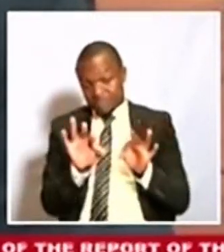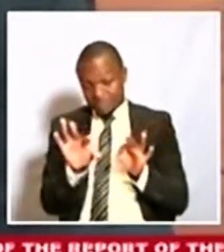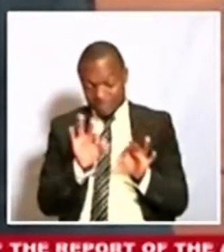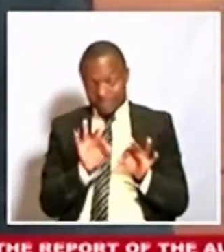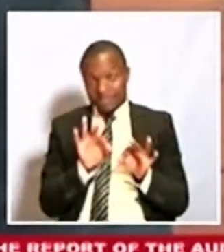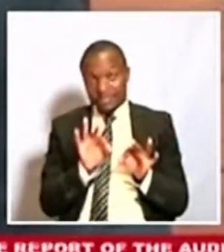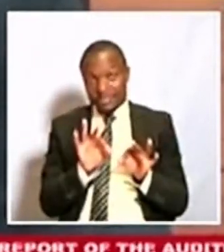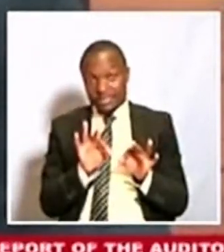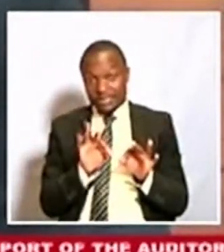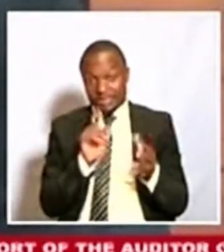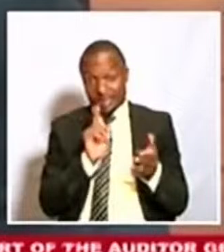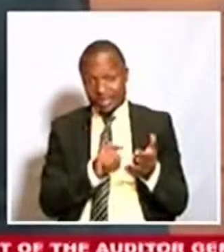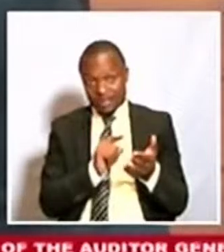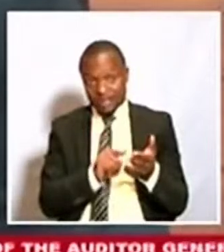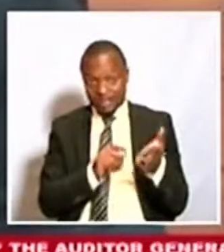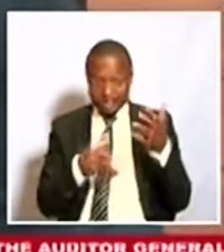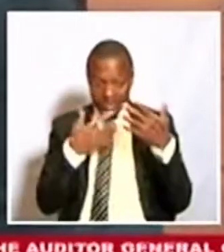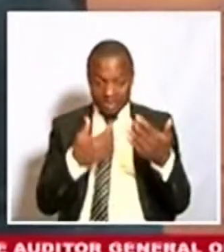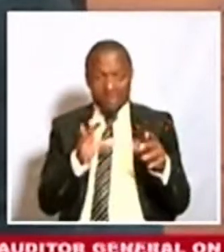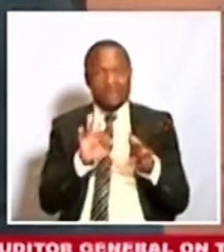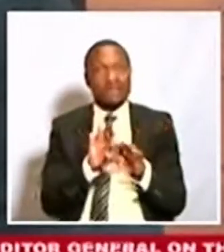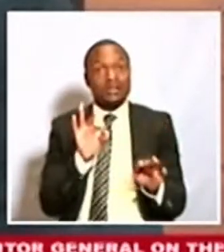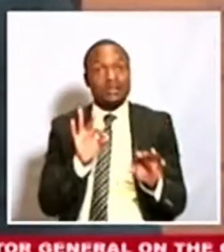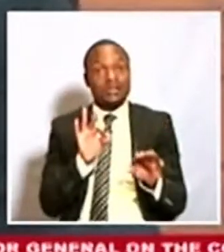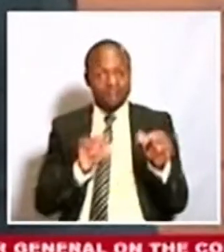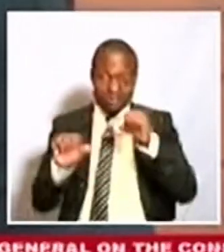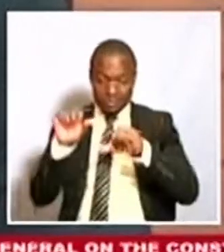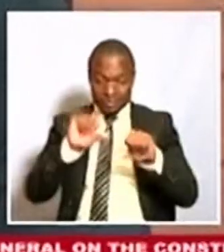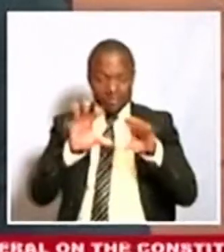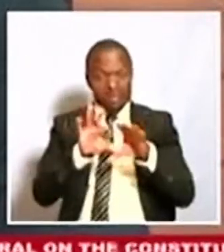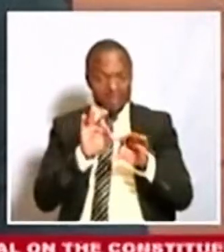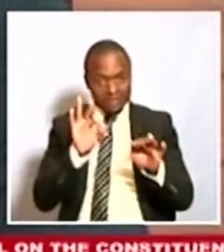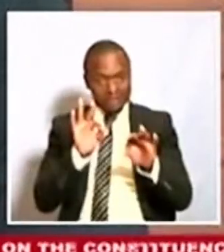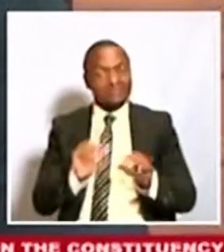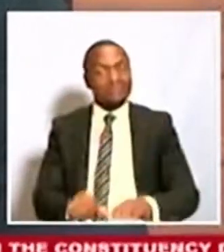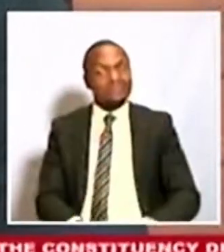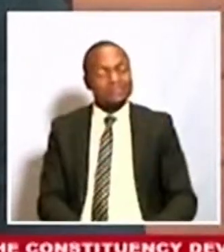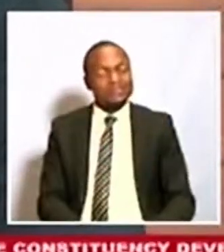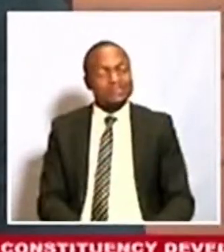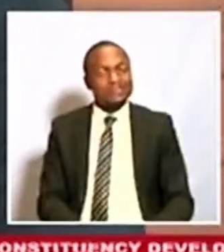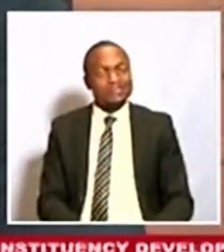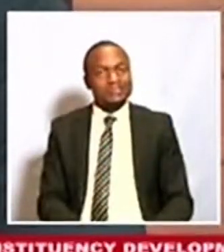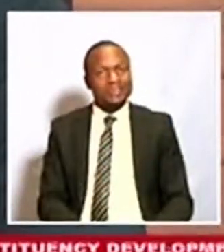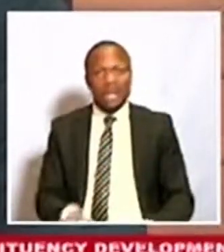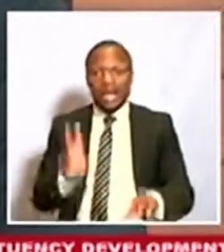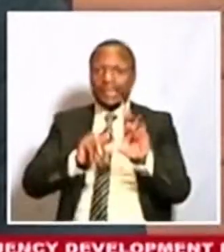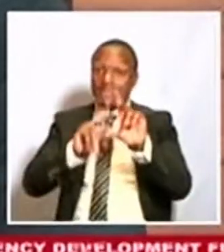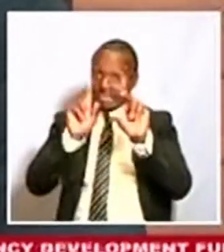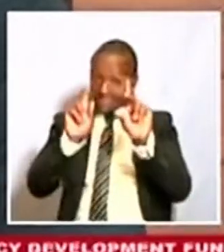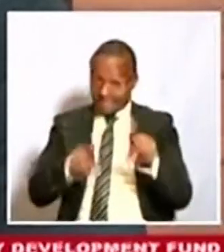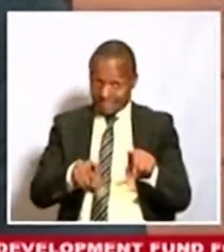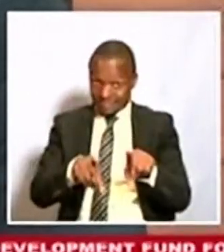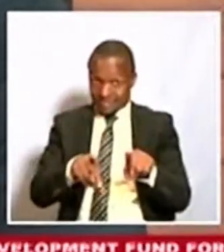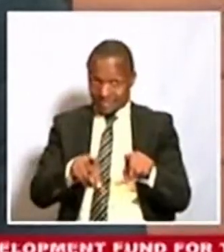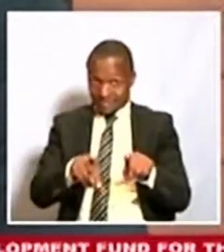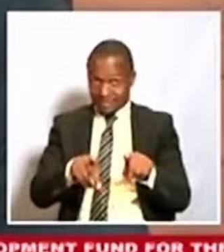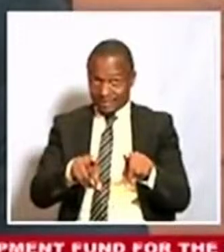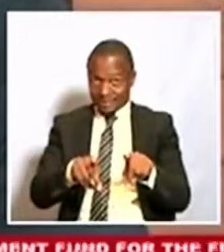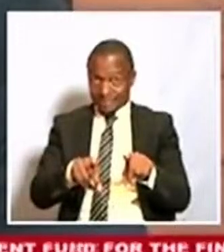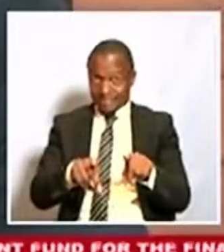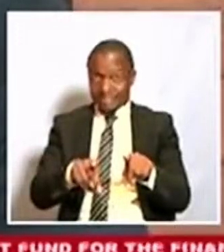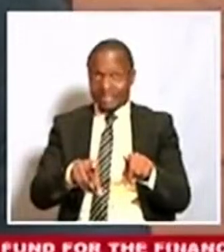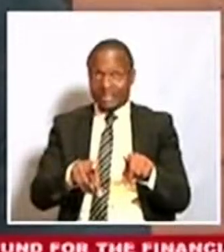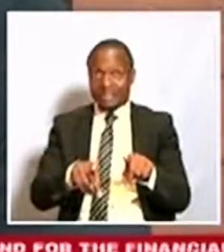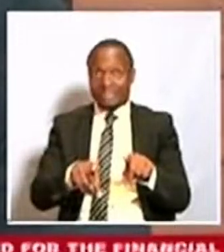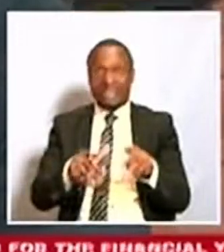of the documents by the auditors, they found that the chairperson had